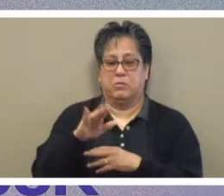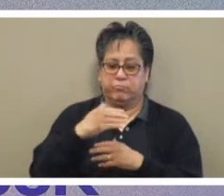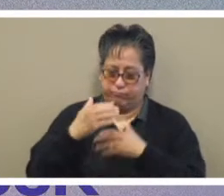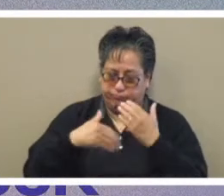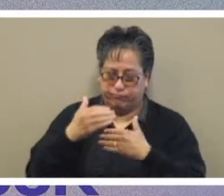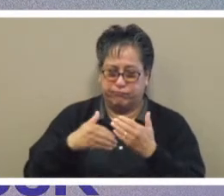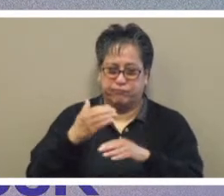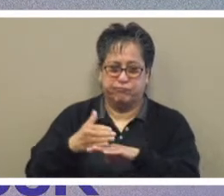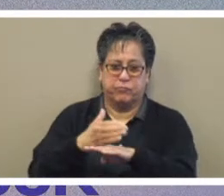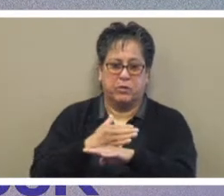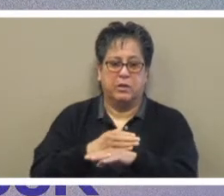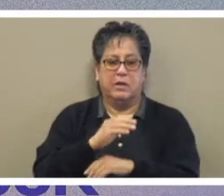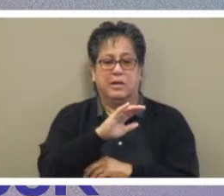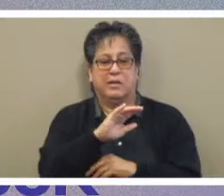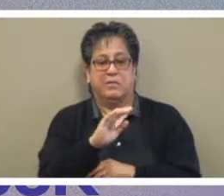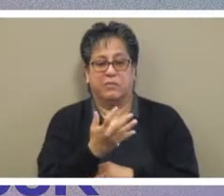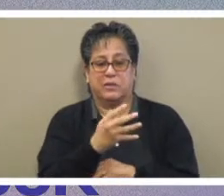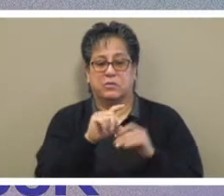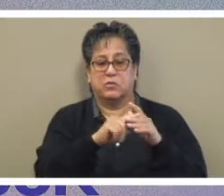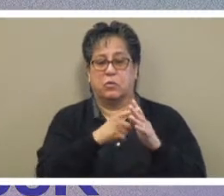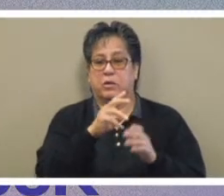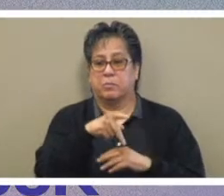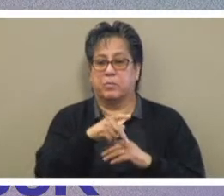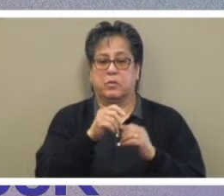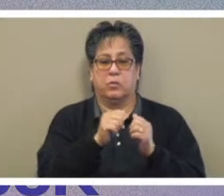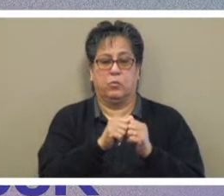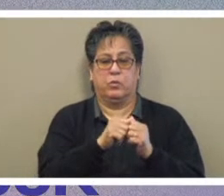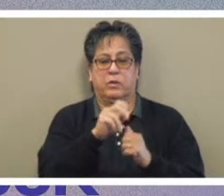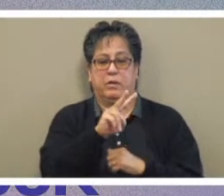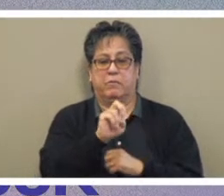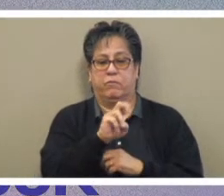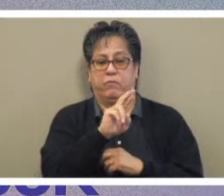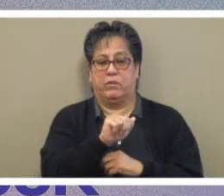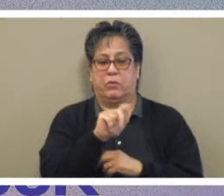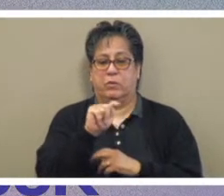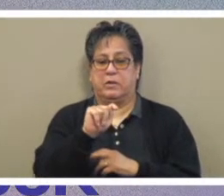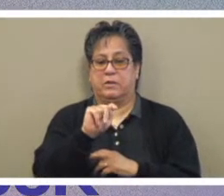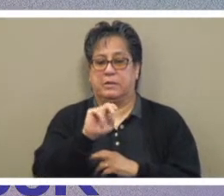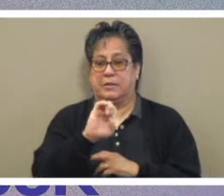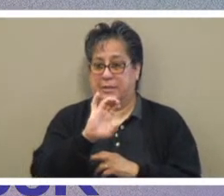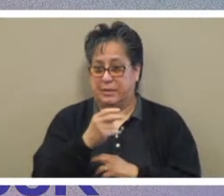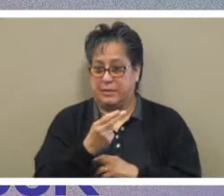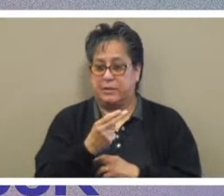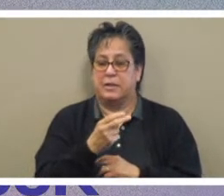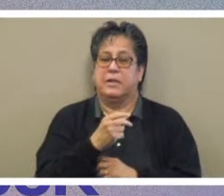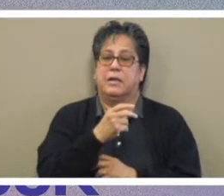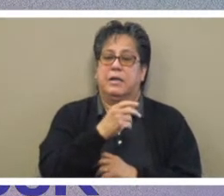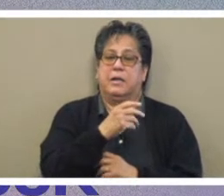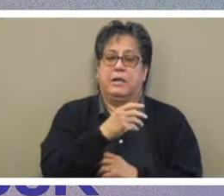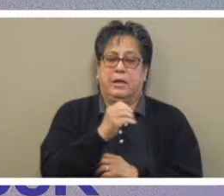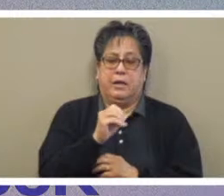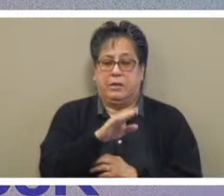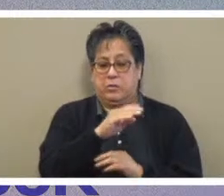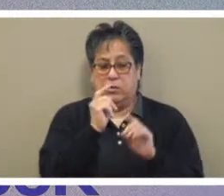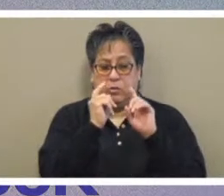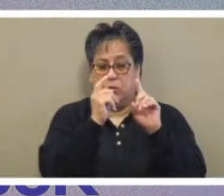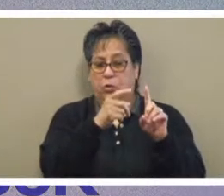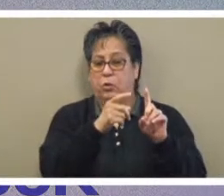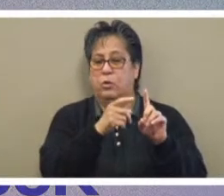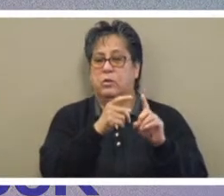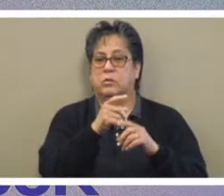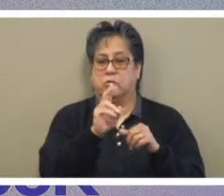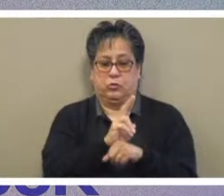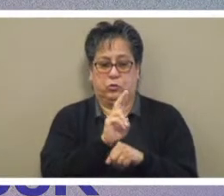progress. The fifth startup that participated in the Ventures program was Veritech Medical, and they their goal was